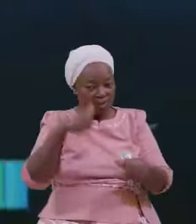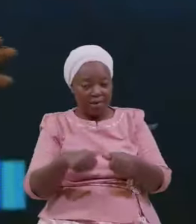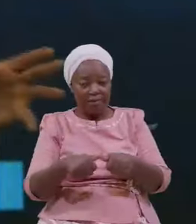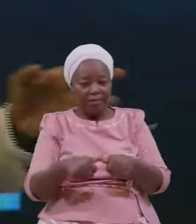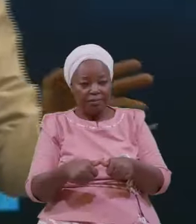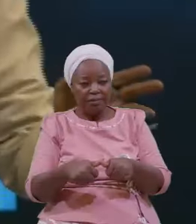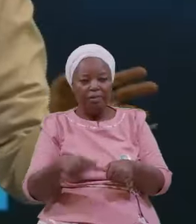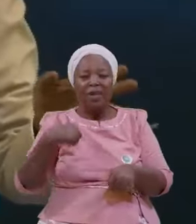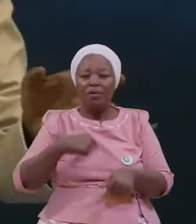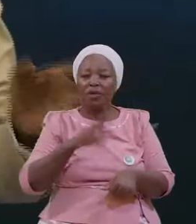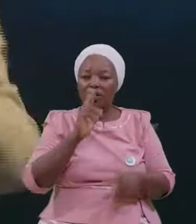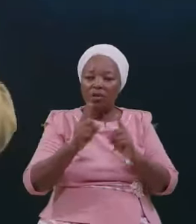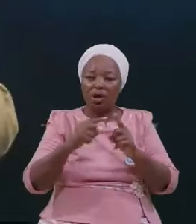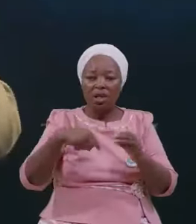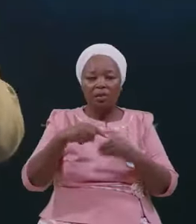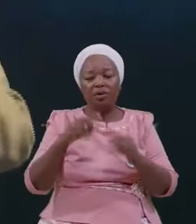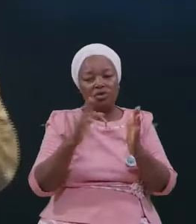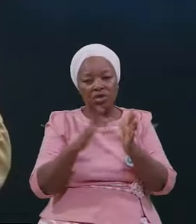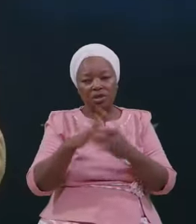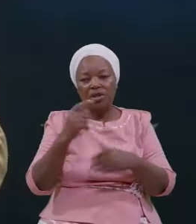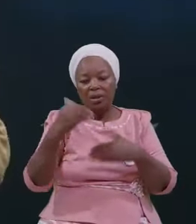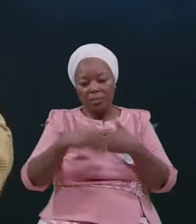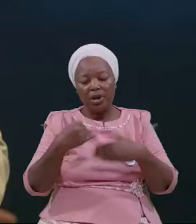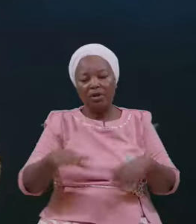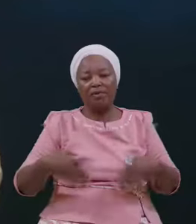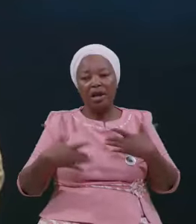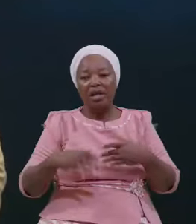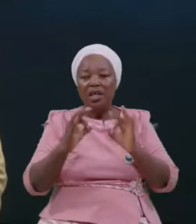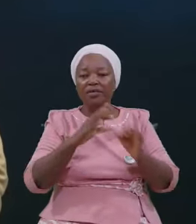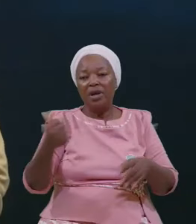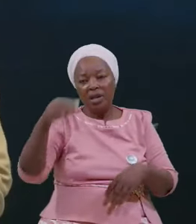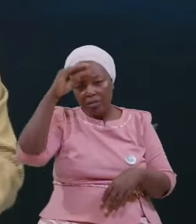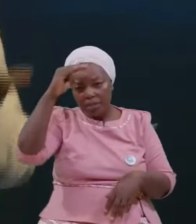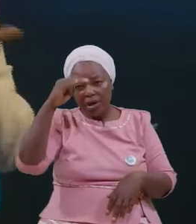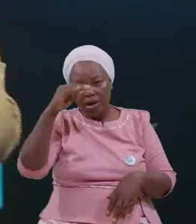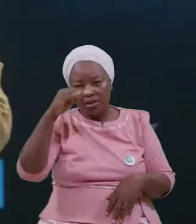about Jesus, the bread of life. If any man, young,